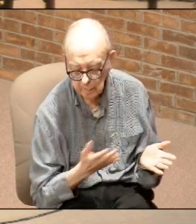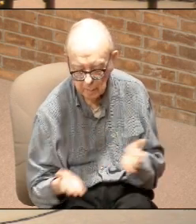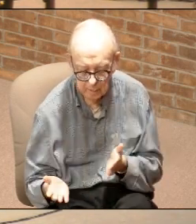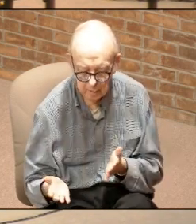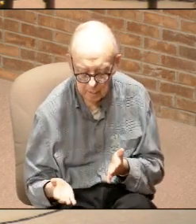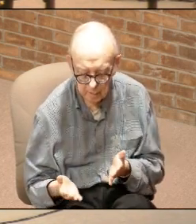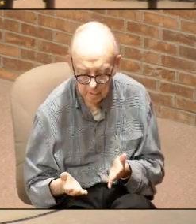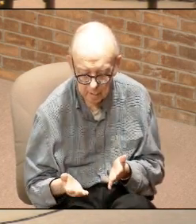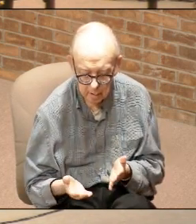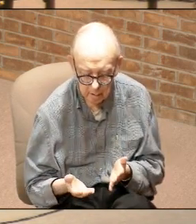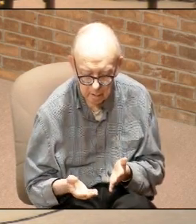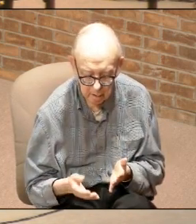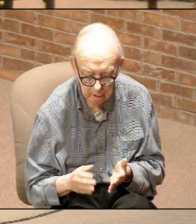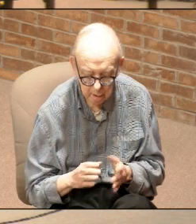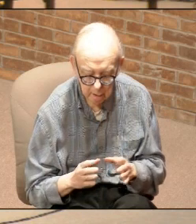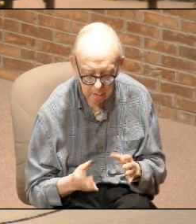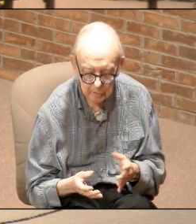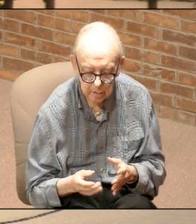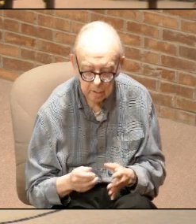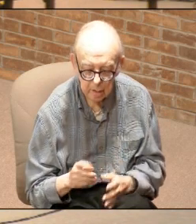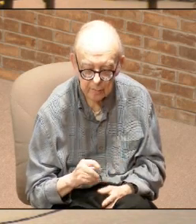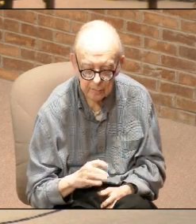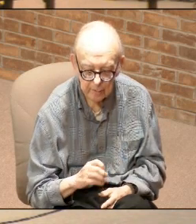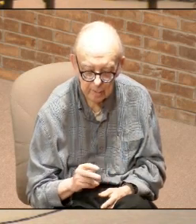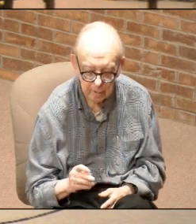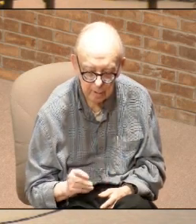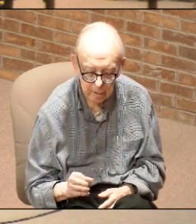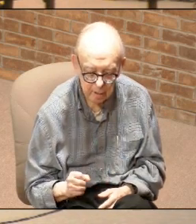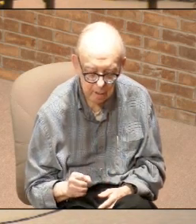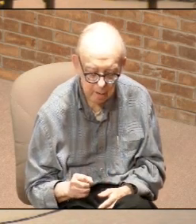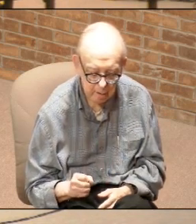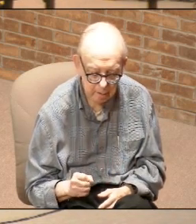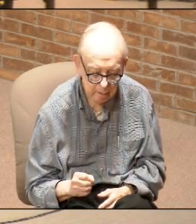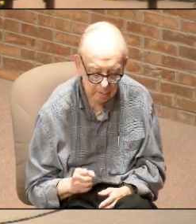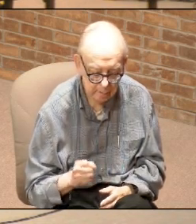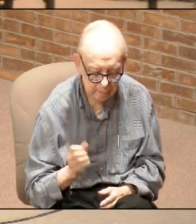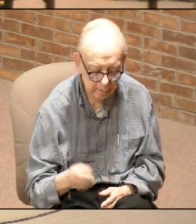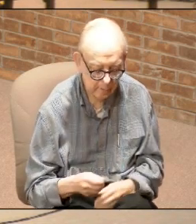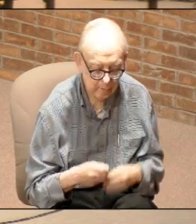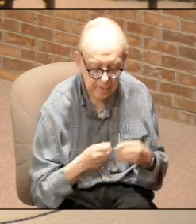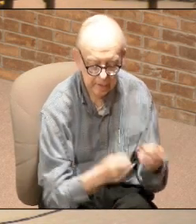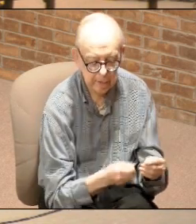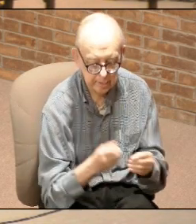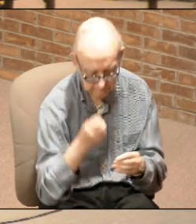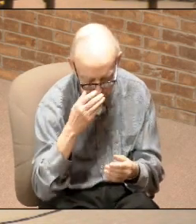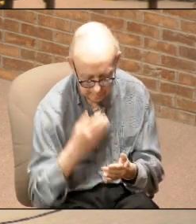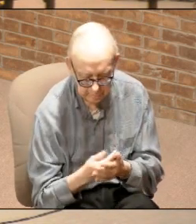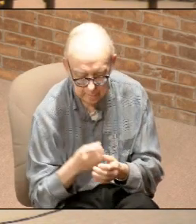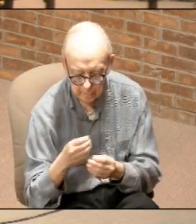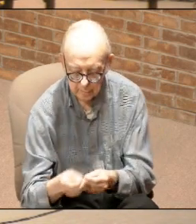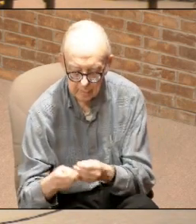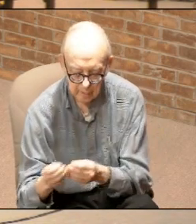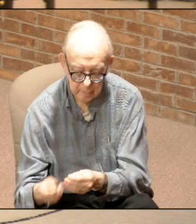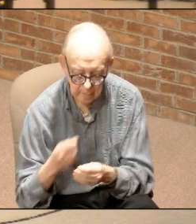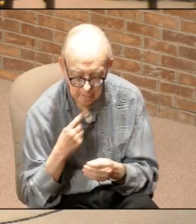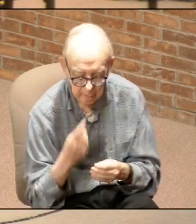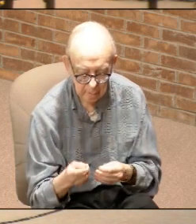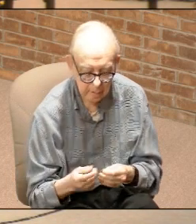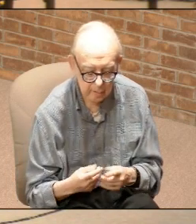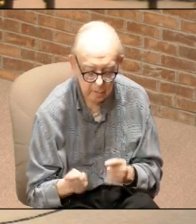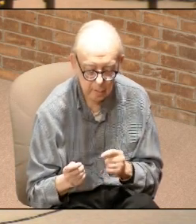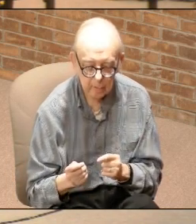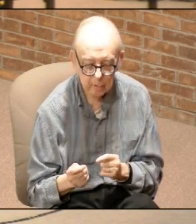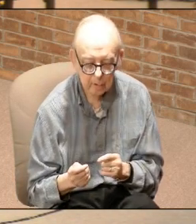him a bundle of sticks then handling the bundle to each of his sons in turn he told them to